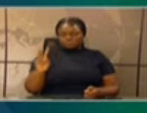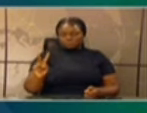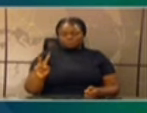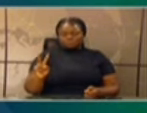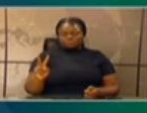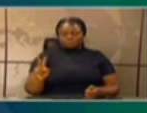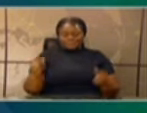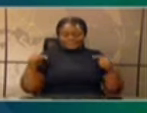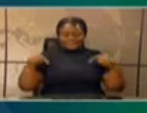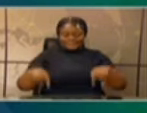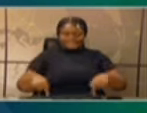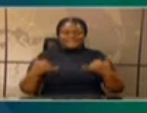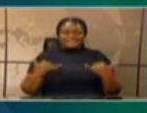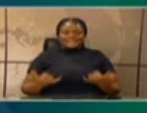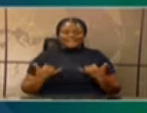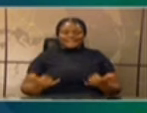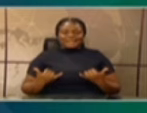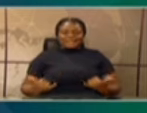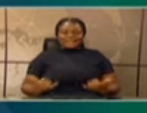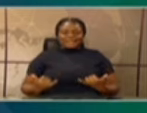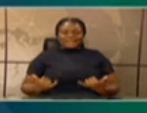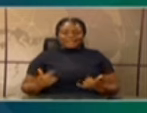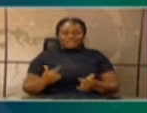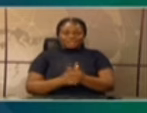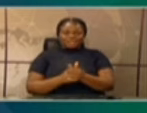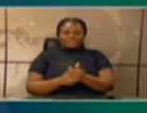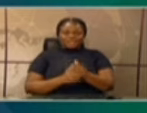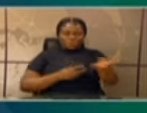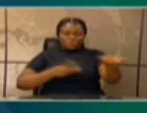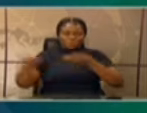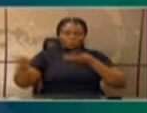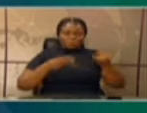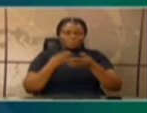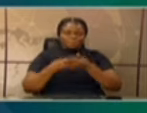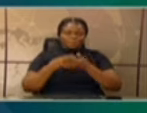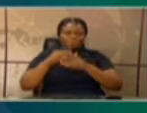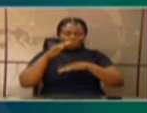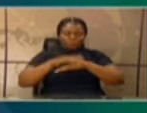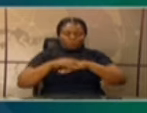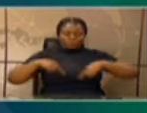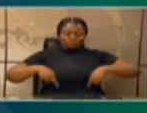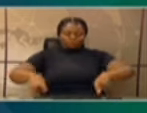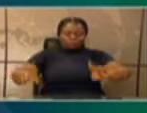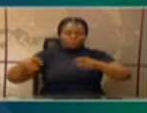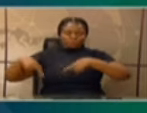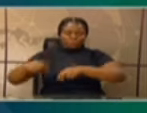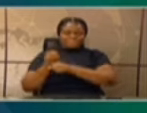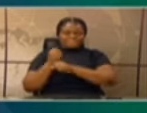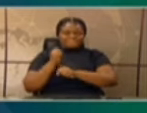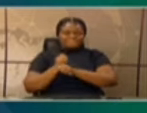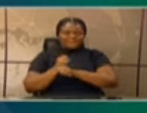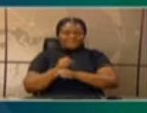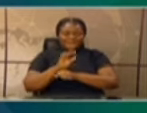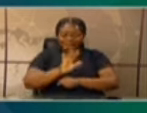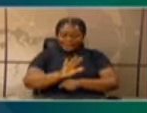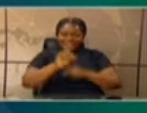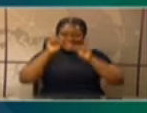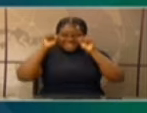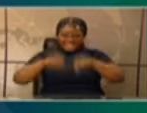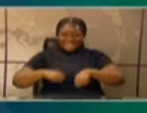1992, missing there. Sika Ghana assay our coin home. A bit where Germany aquino